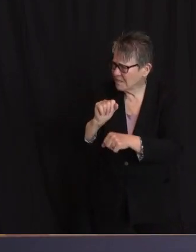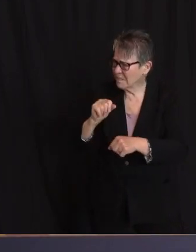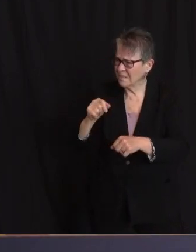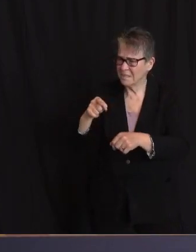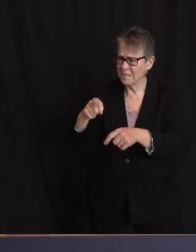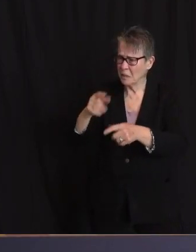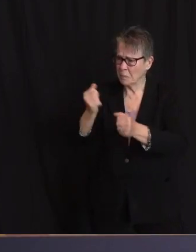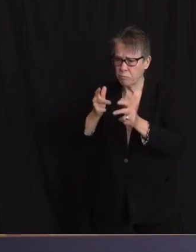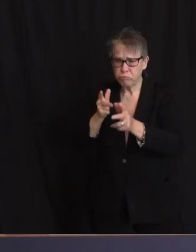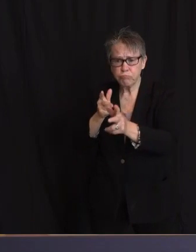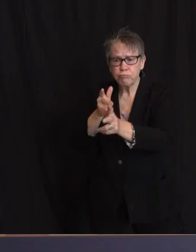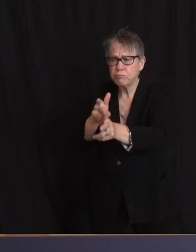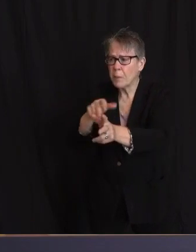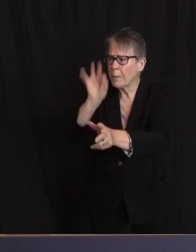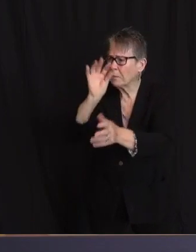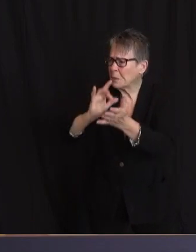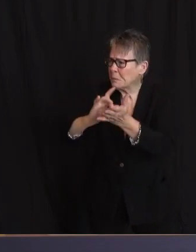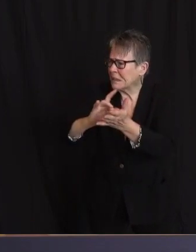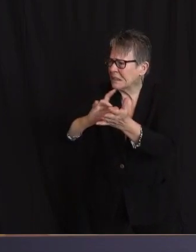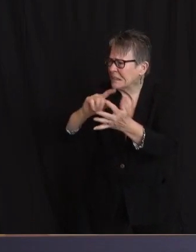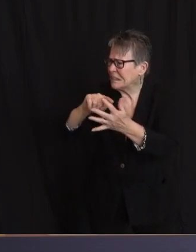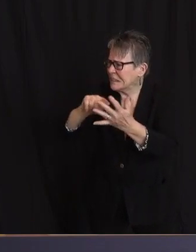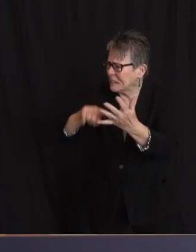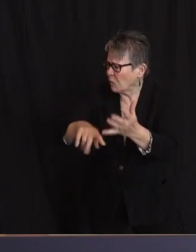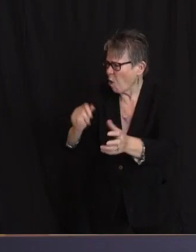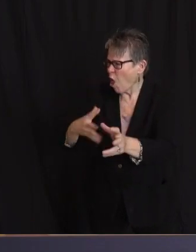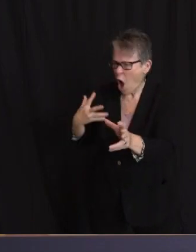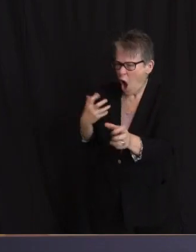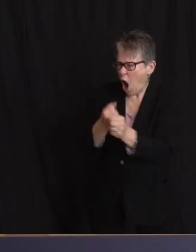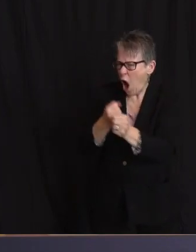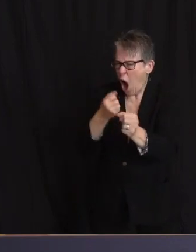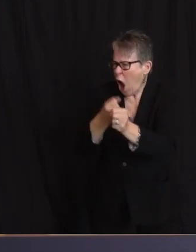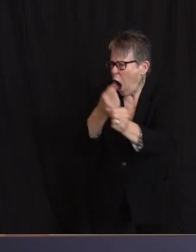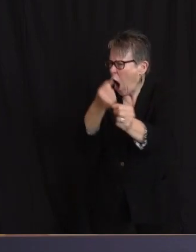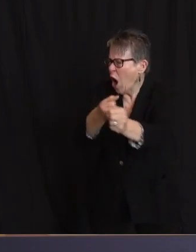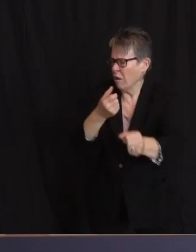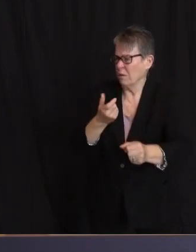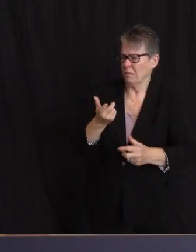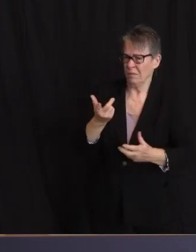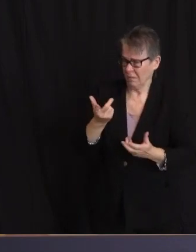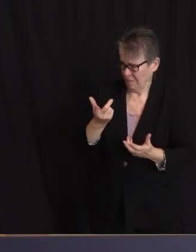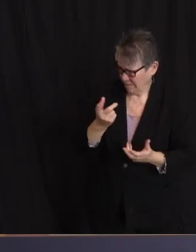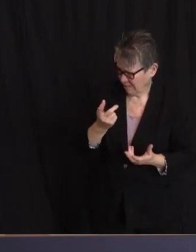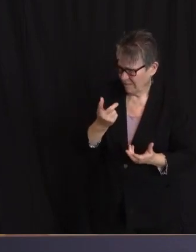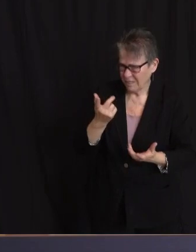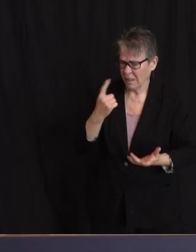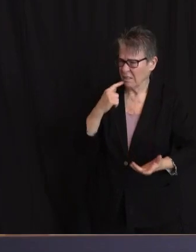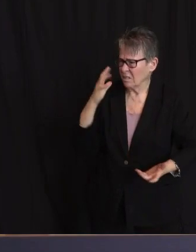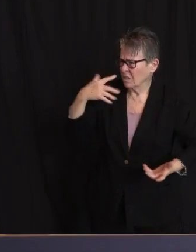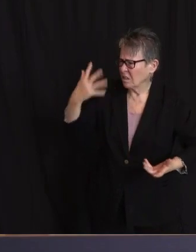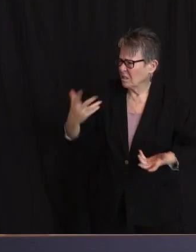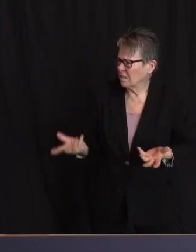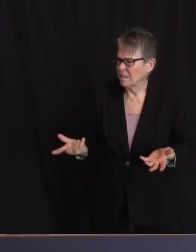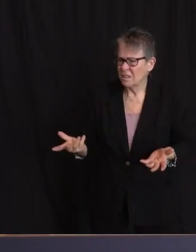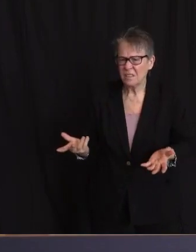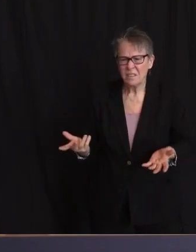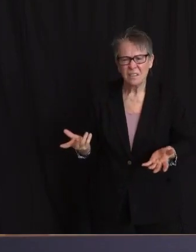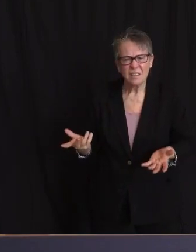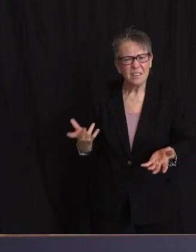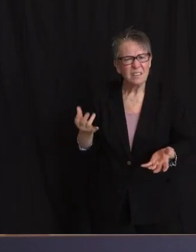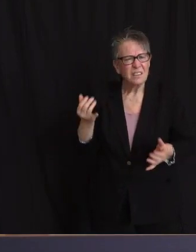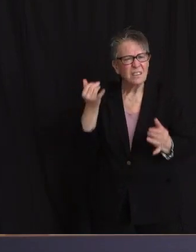the right thing, and bless you and thank you for that. We just need you to continue doing that. And it's our job to be straight with